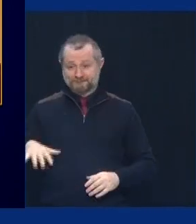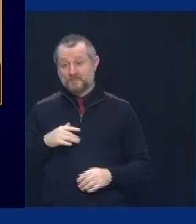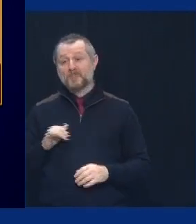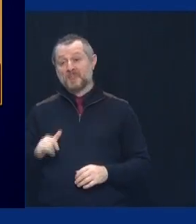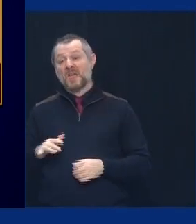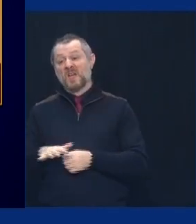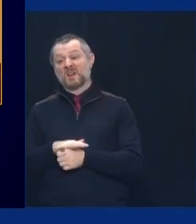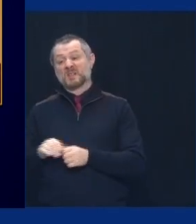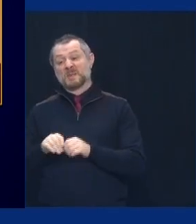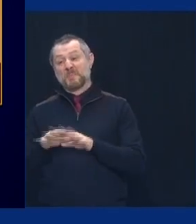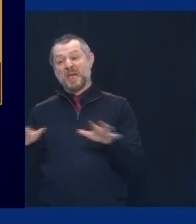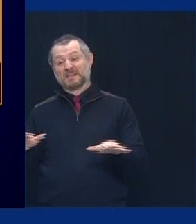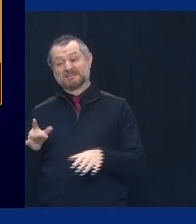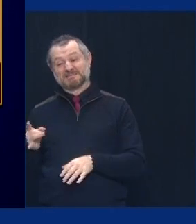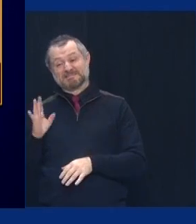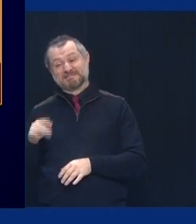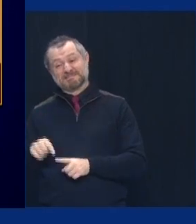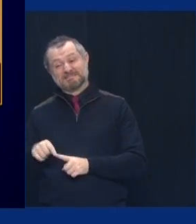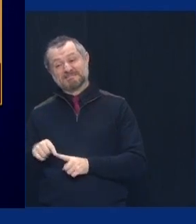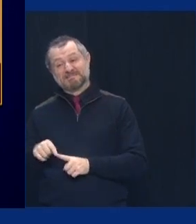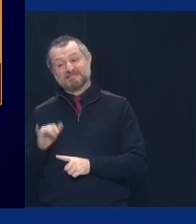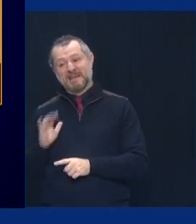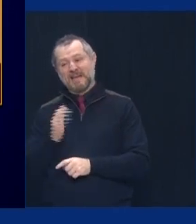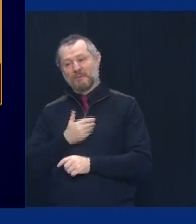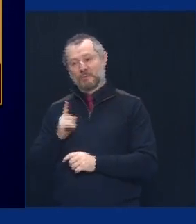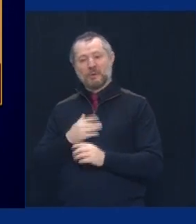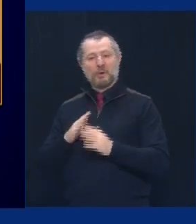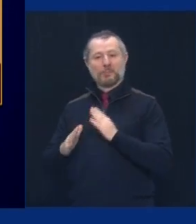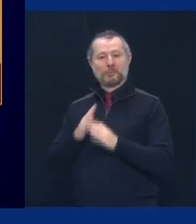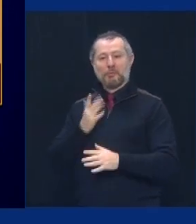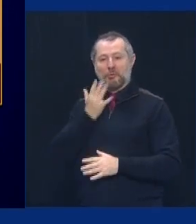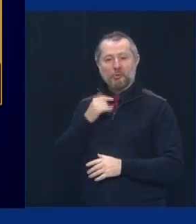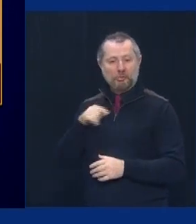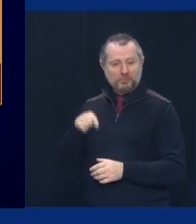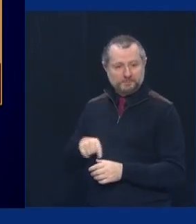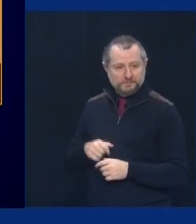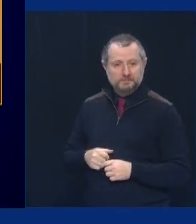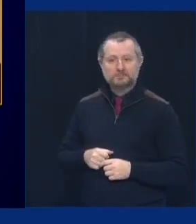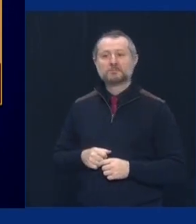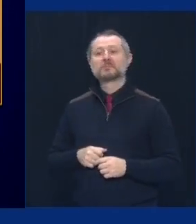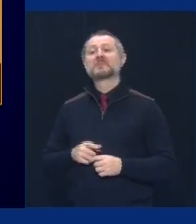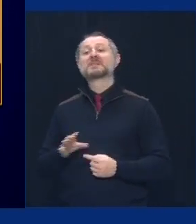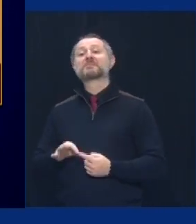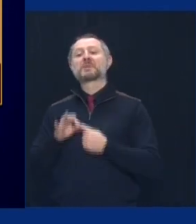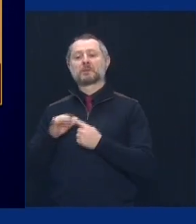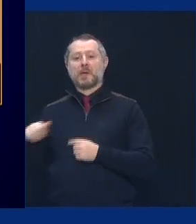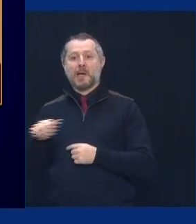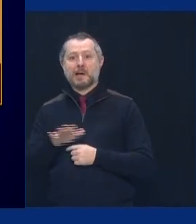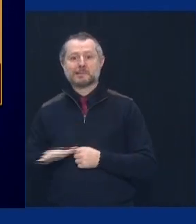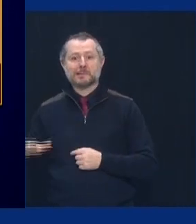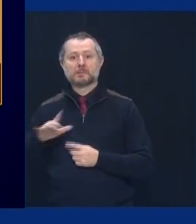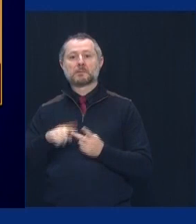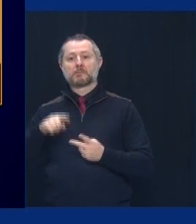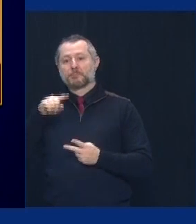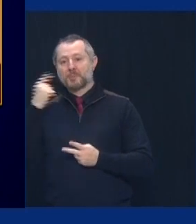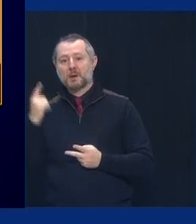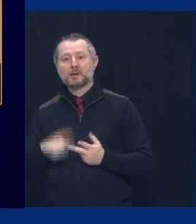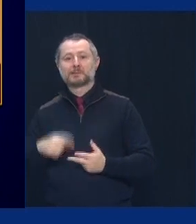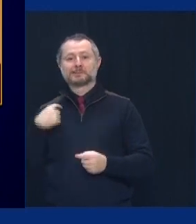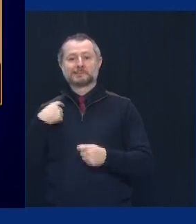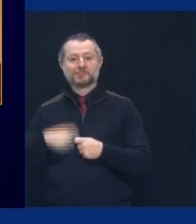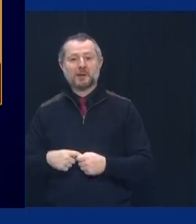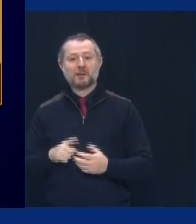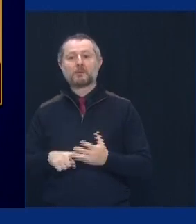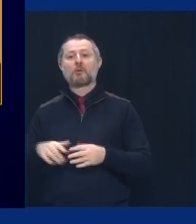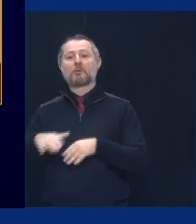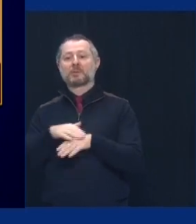had on our communities of color, and particularly Asian, Black, and Latino, Native American